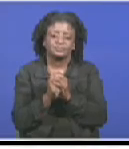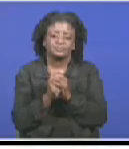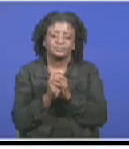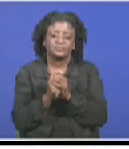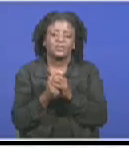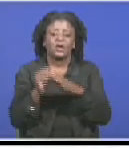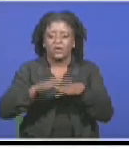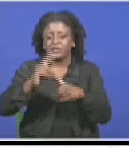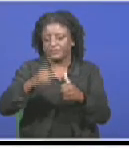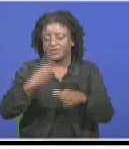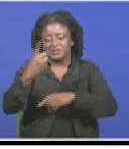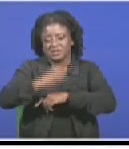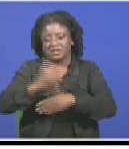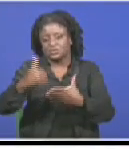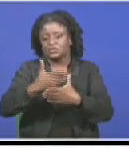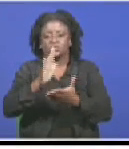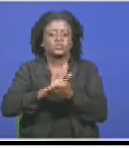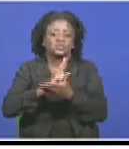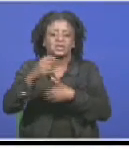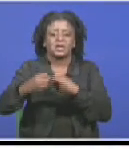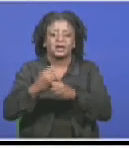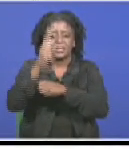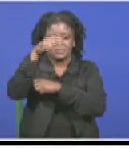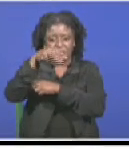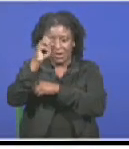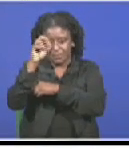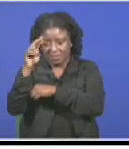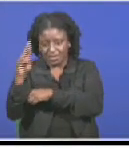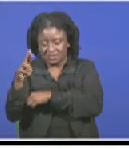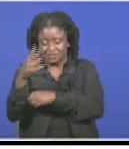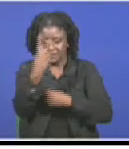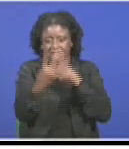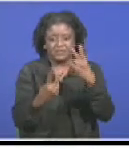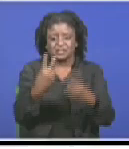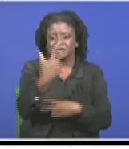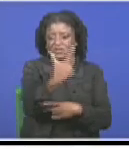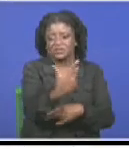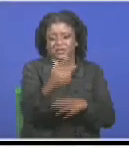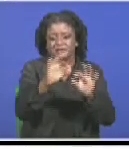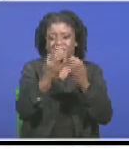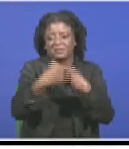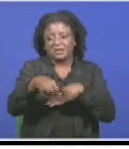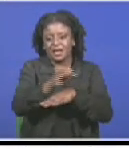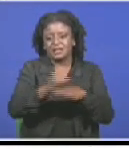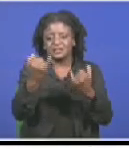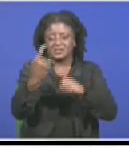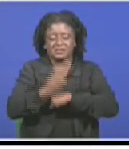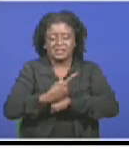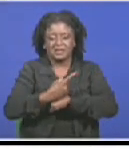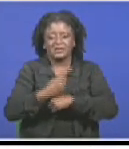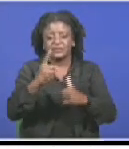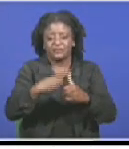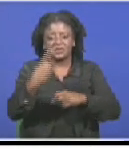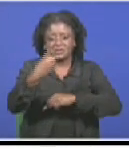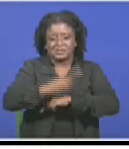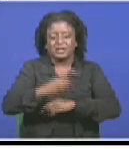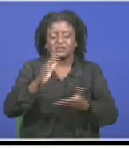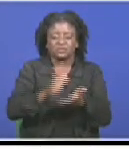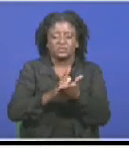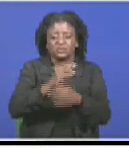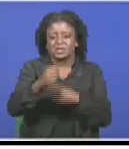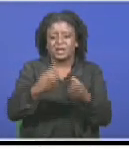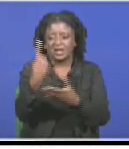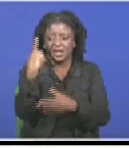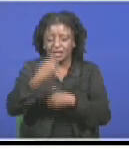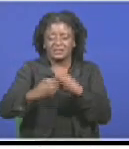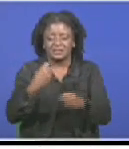Well, on the first day of a new school year, the Prime Minister visited three family islands today. On the first day of the academic year last year, the Prime